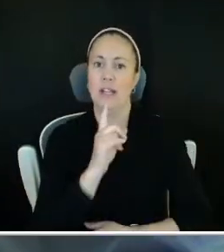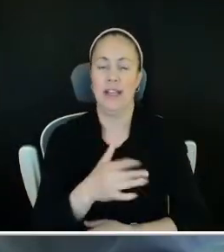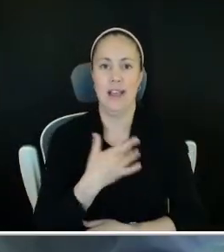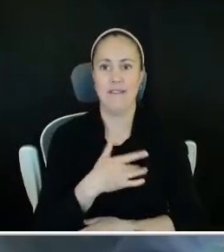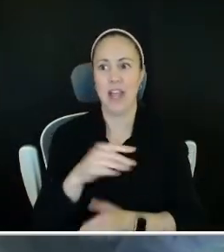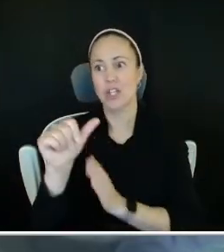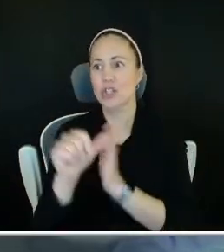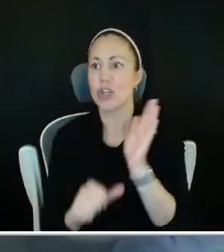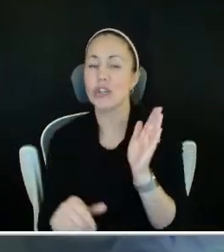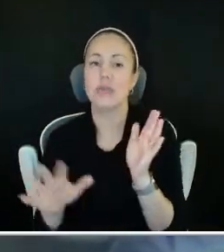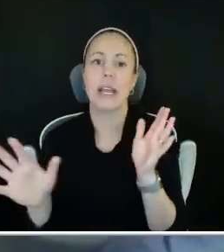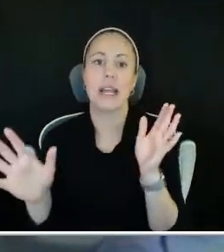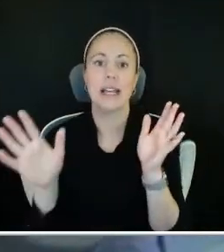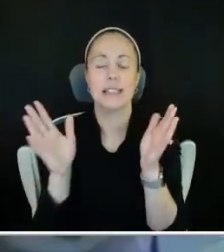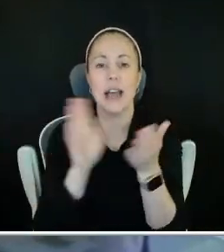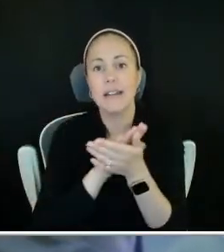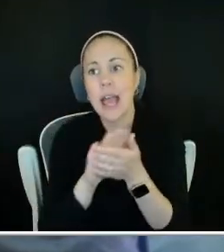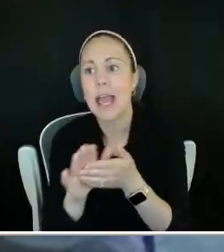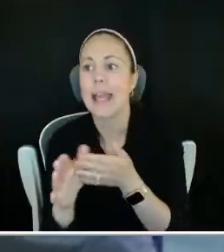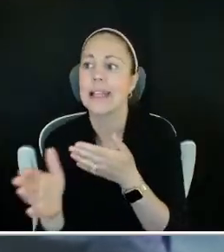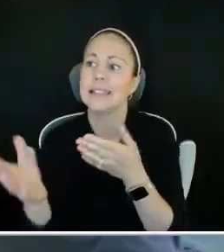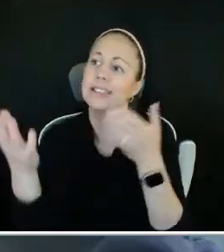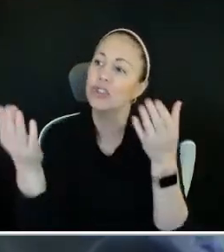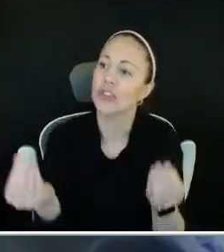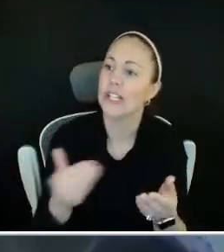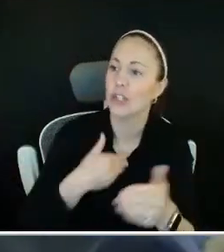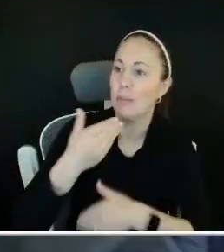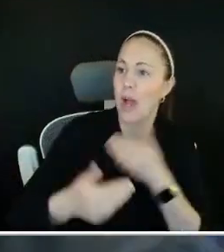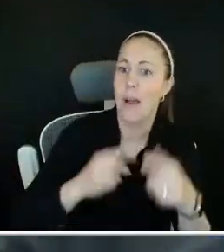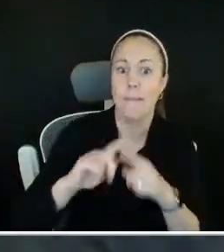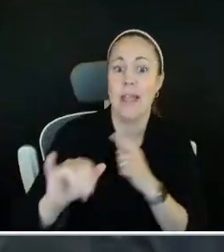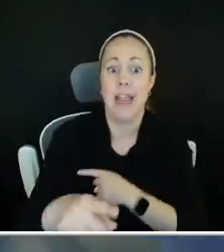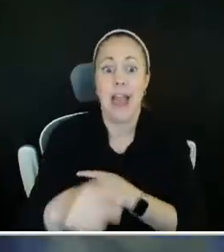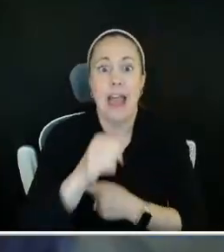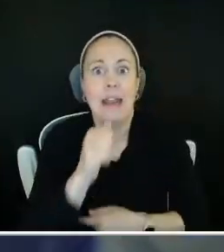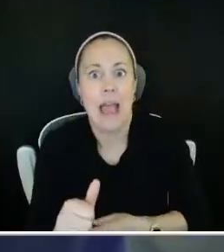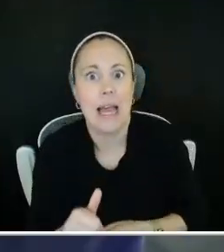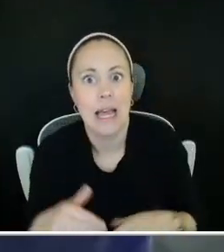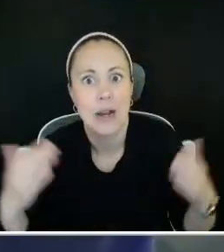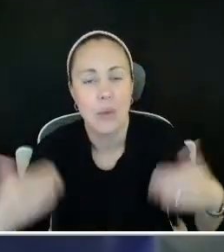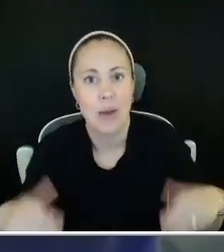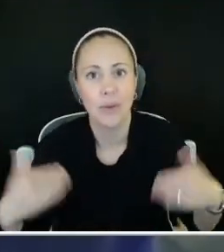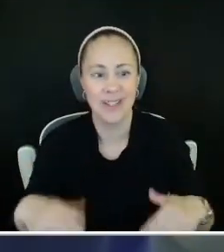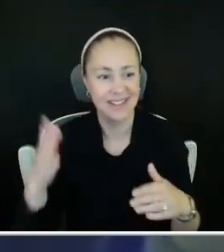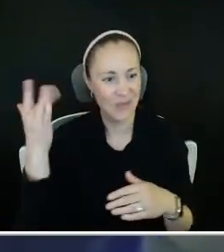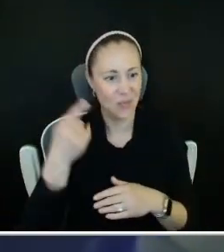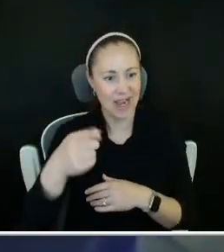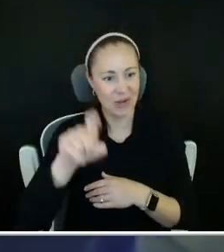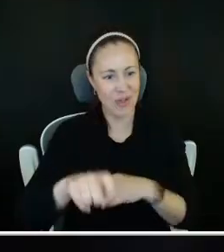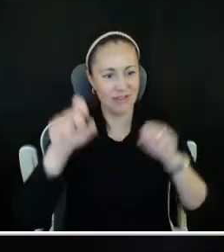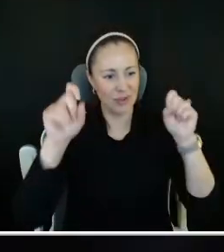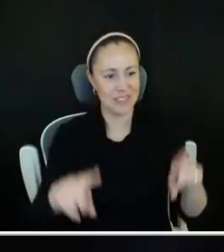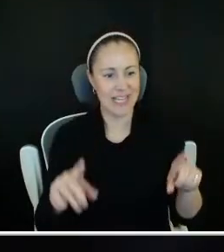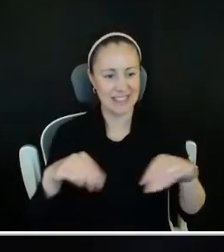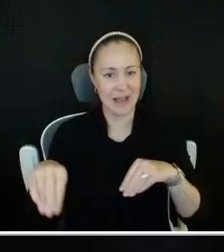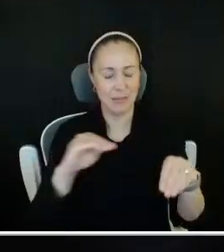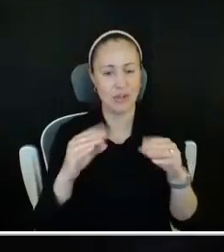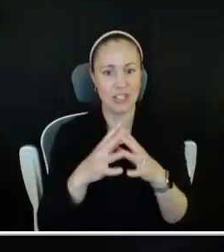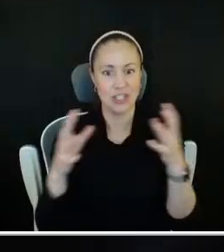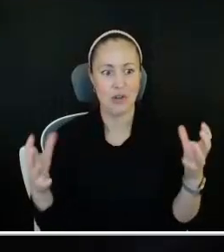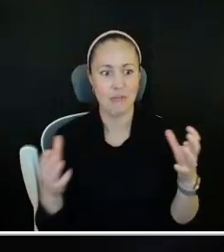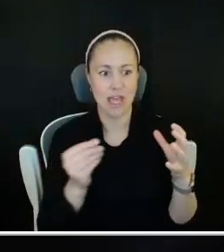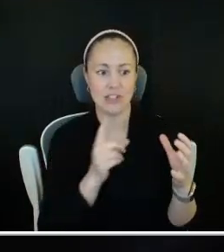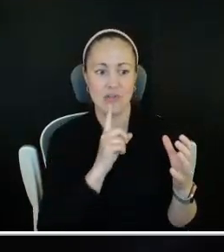delicate process, but that's not delicate. The video we're looking at, why do you have to test that motion so much and really put